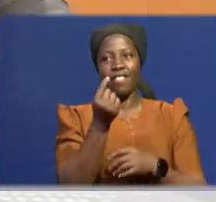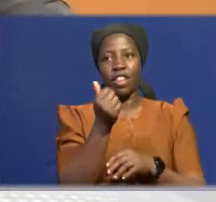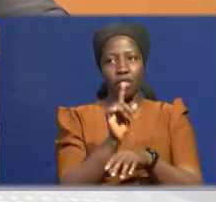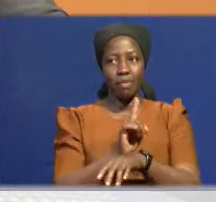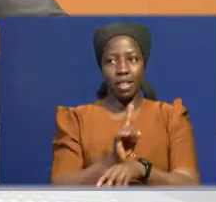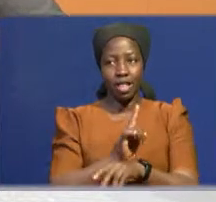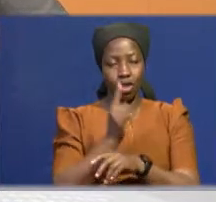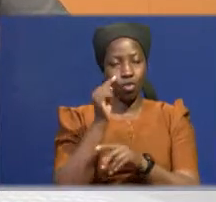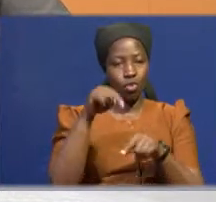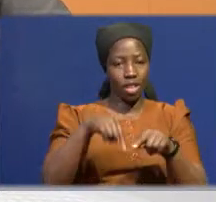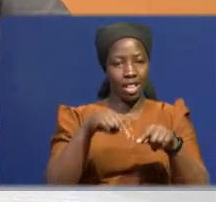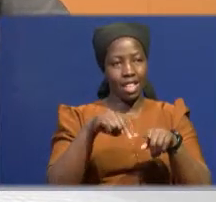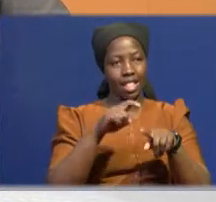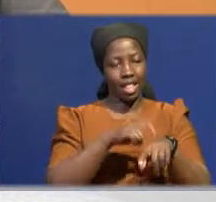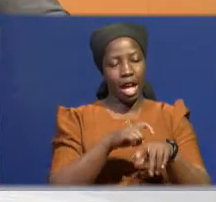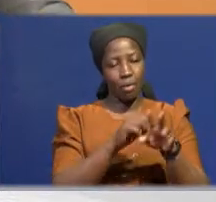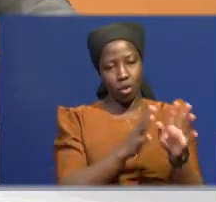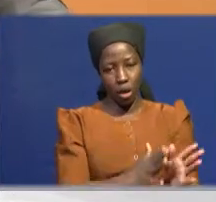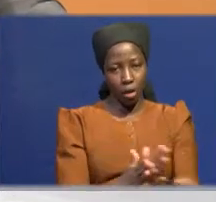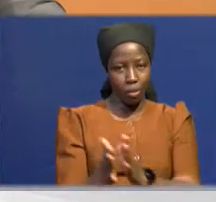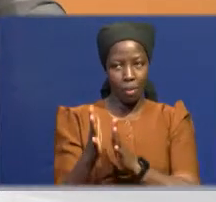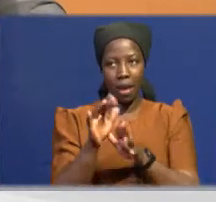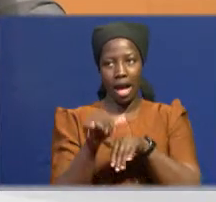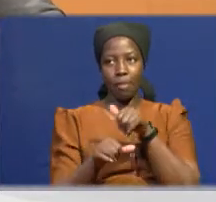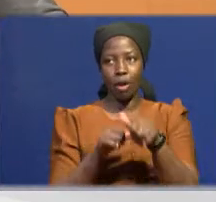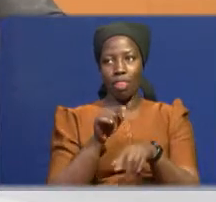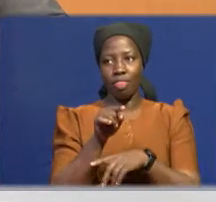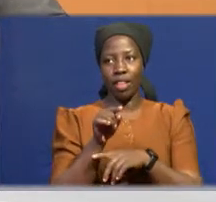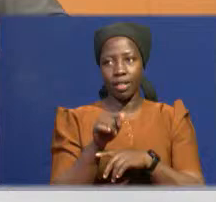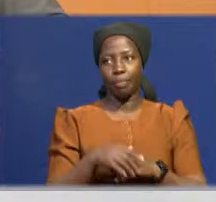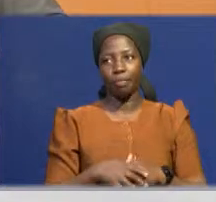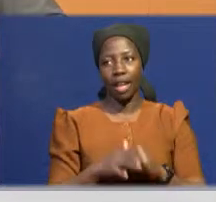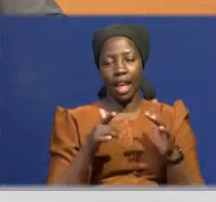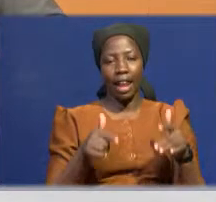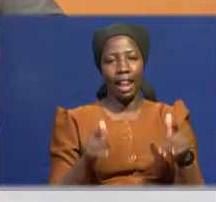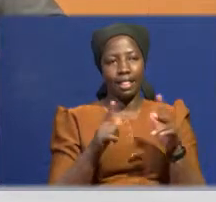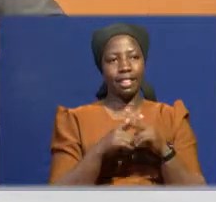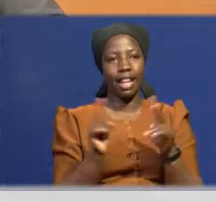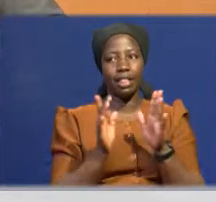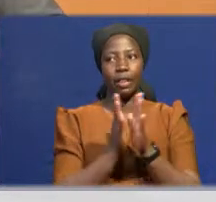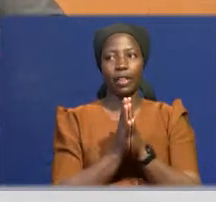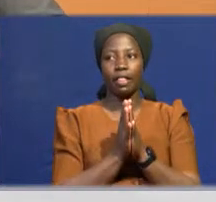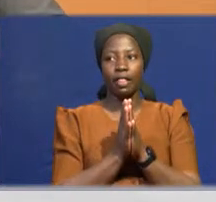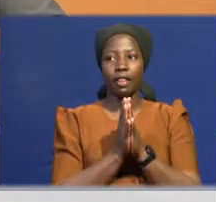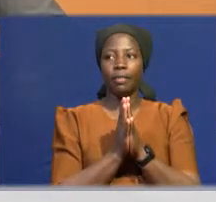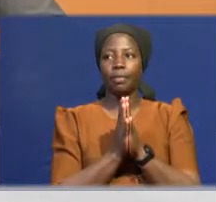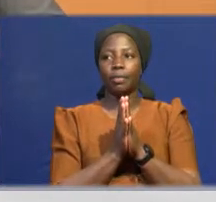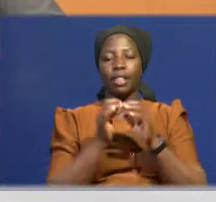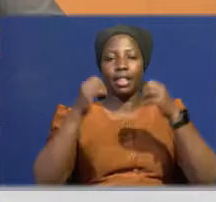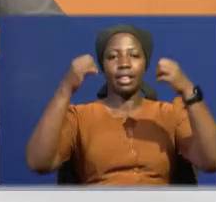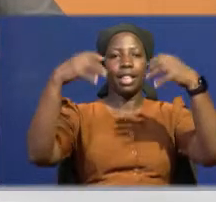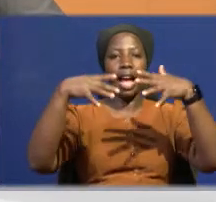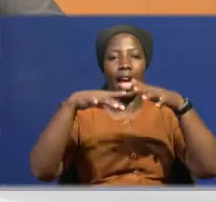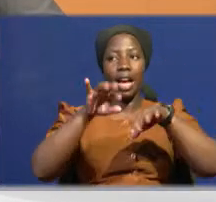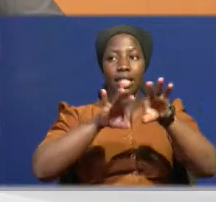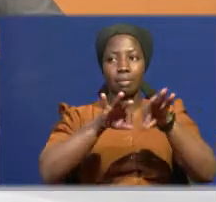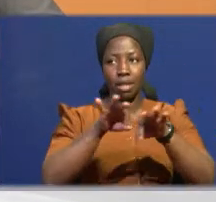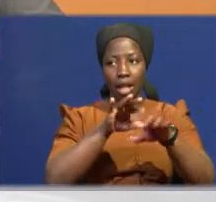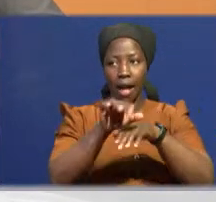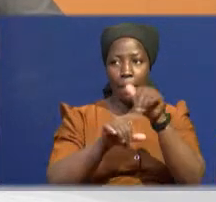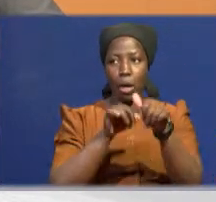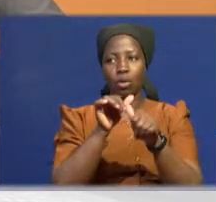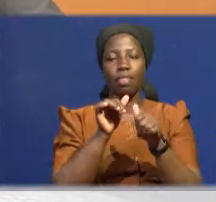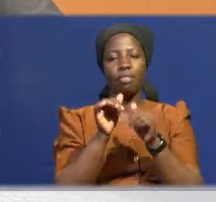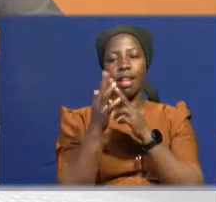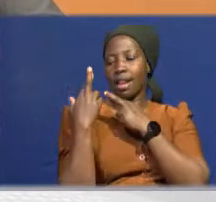as you build up towards this. And let's start, first of all, with the clear definition of the role